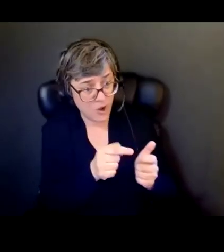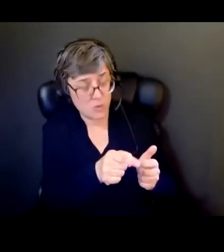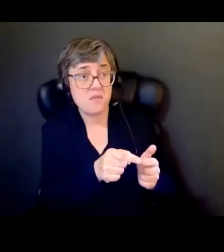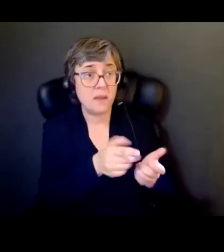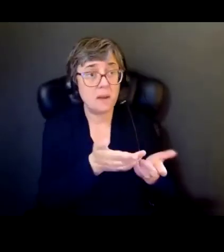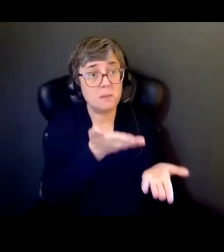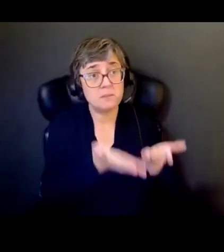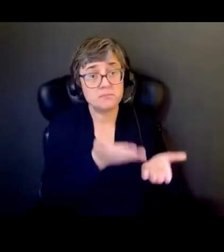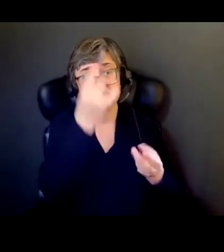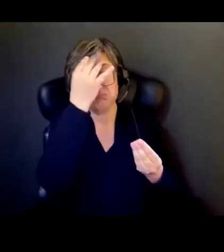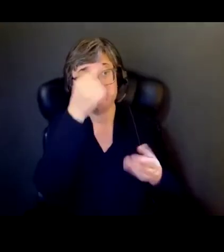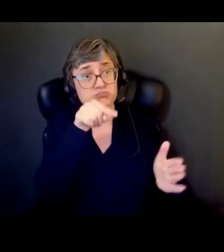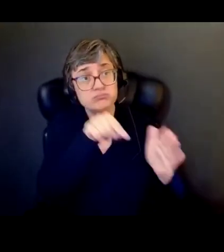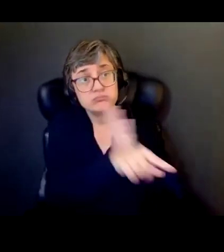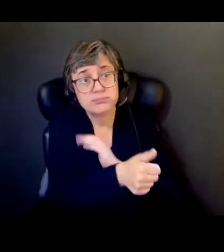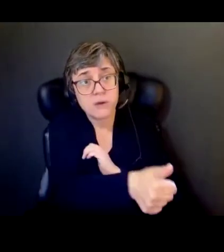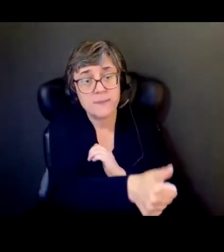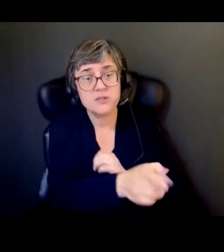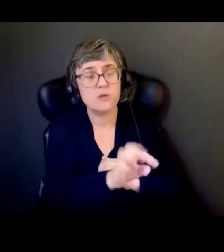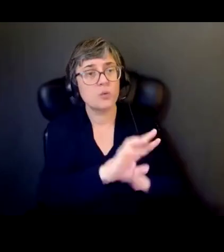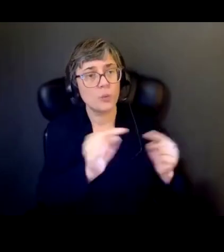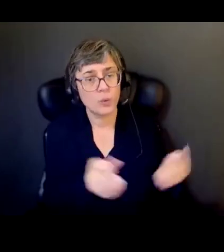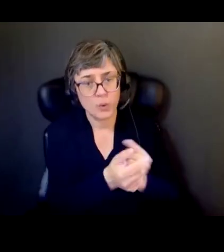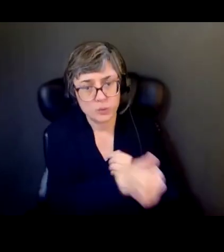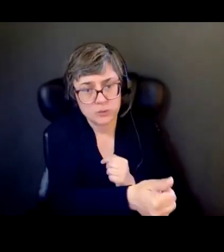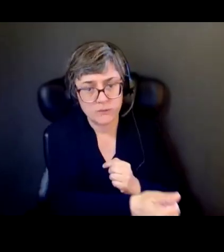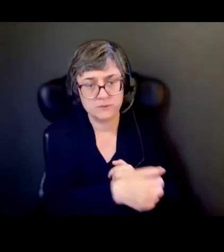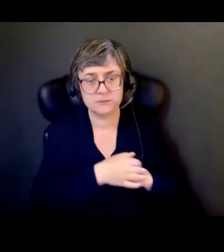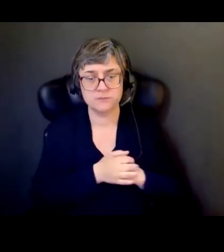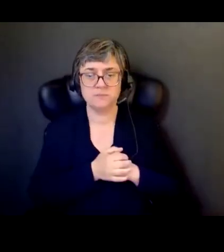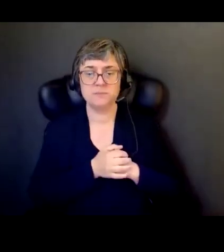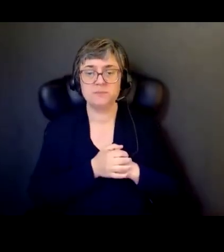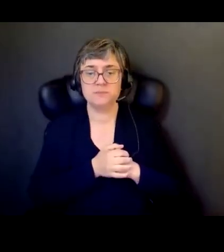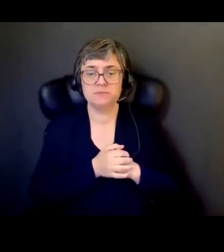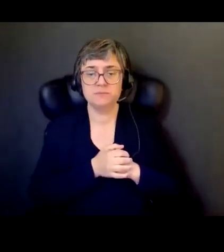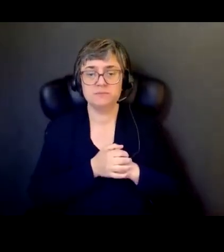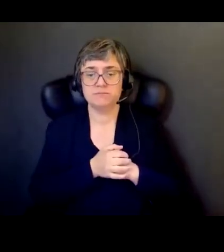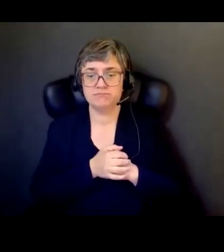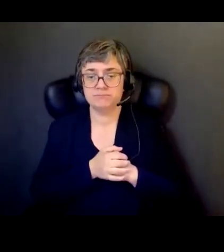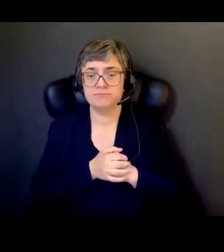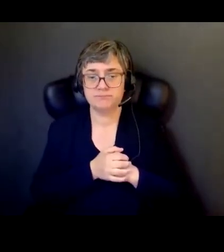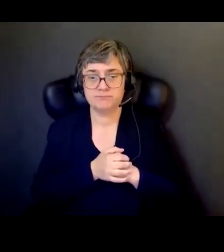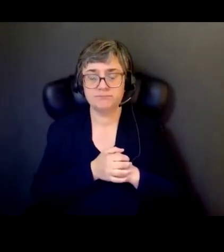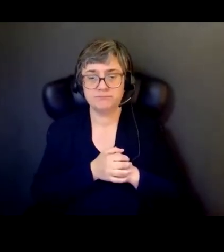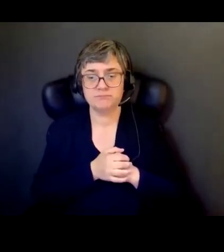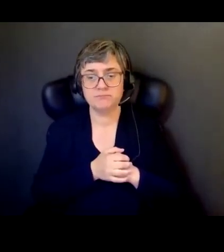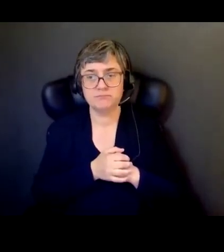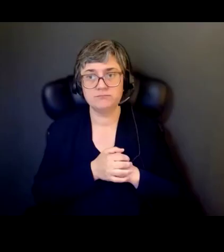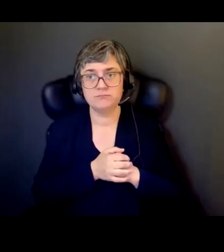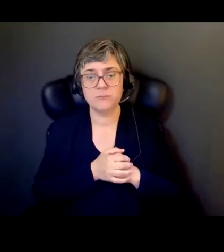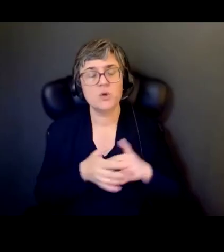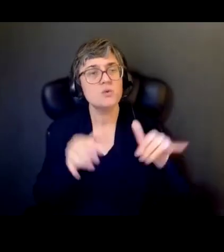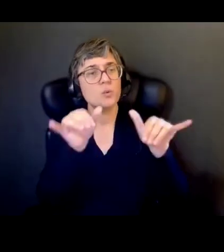Now, a concern, especially from a defense perspective, is what does a pattern or